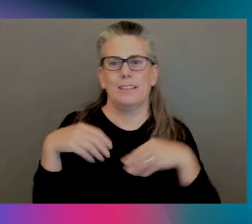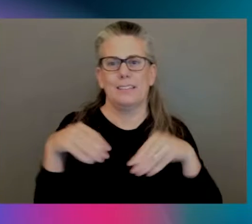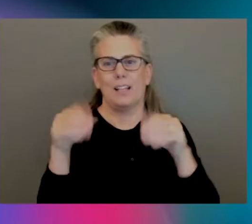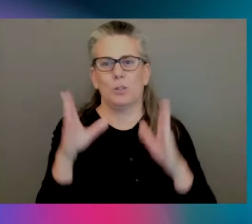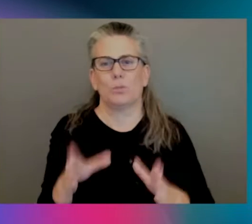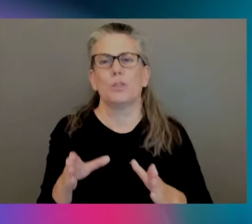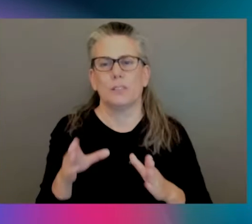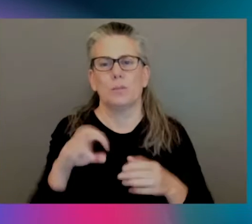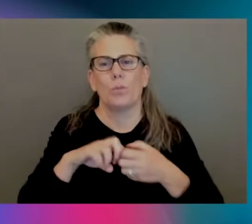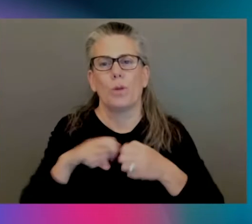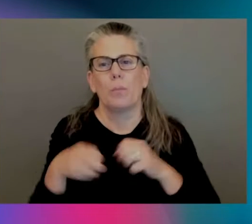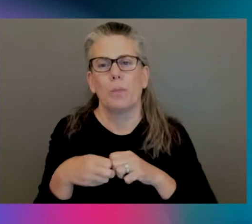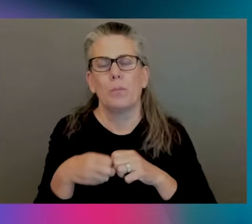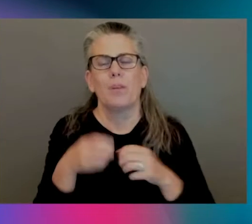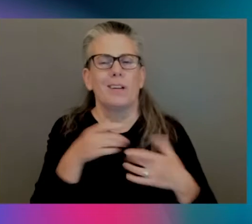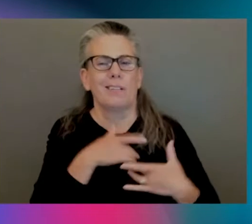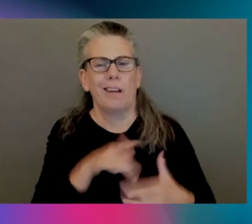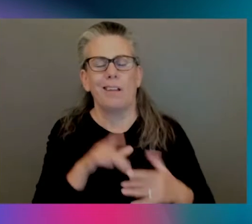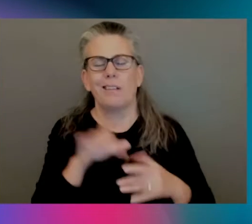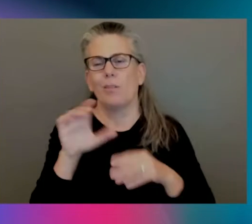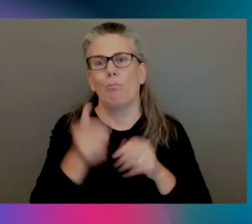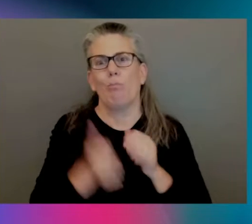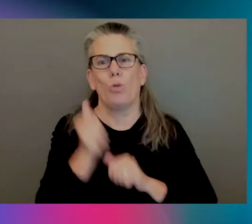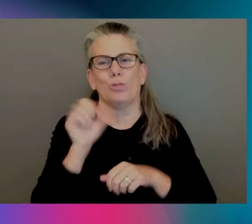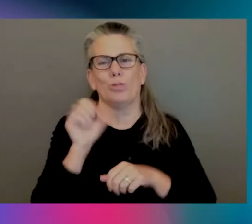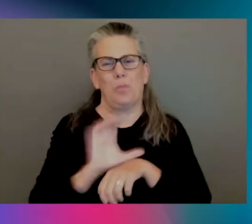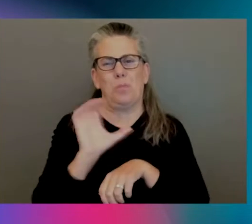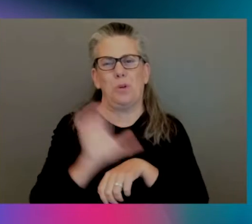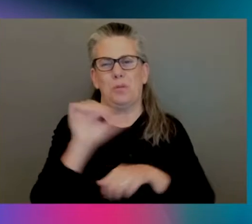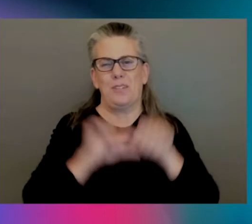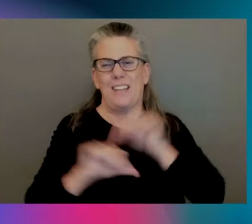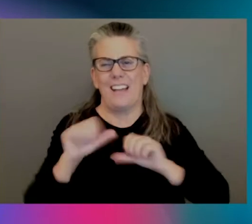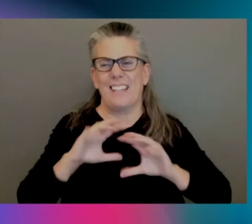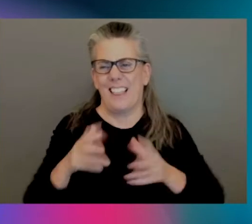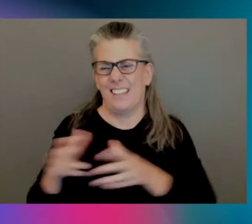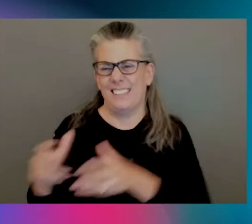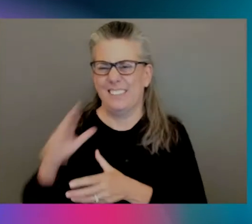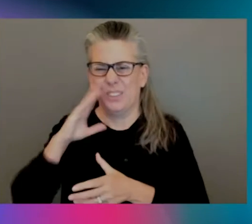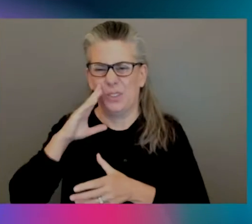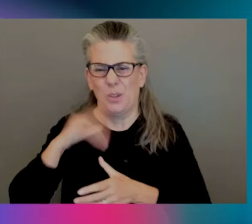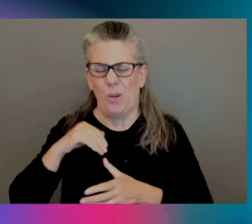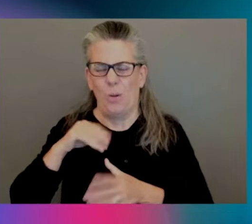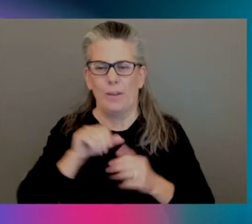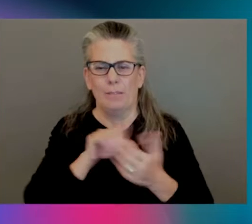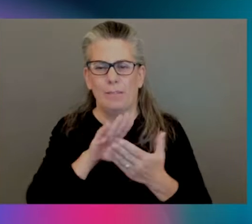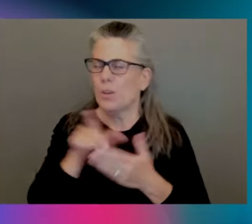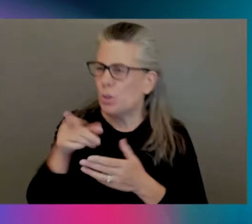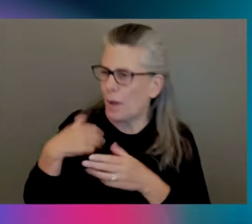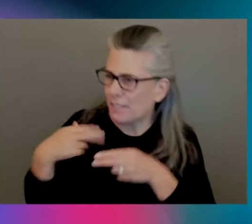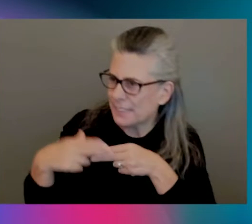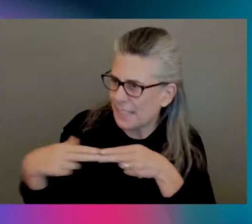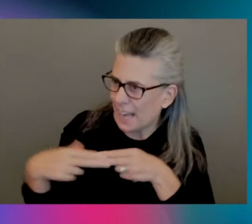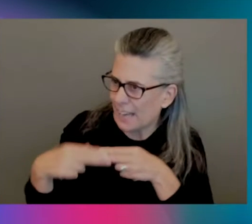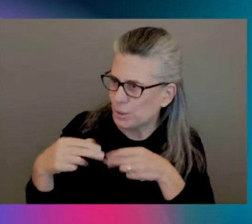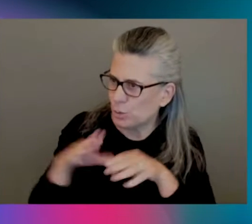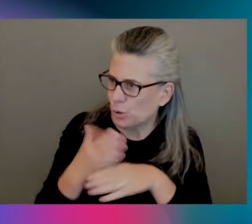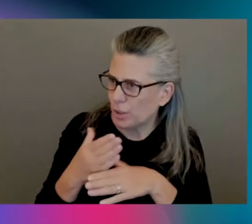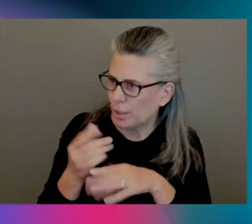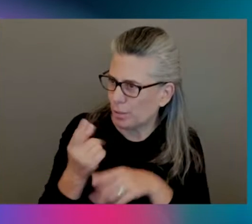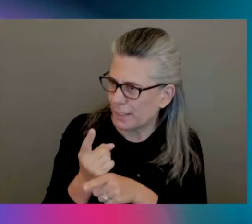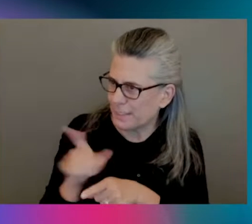solve in most computer science courses. And I think you have a slide to share as well, right? Yeah. Okay.